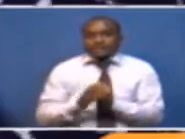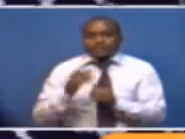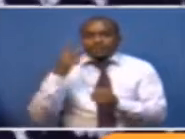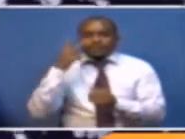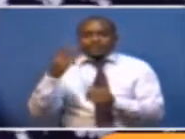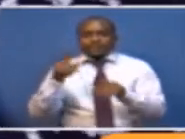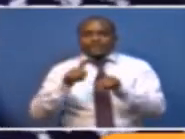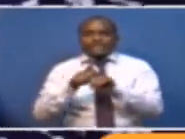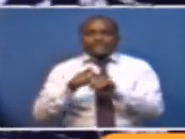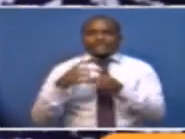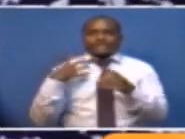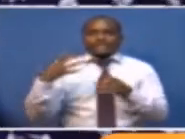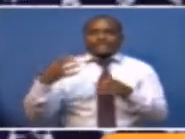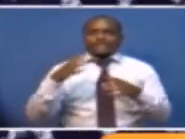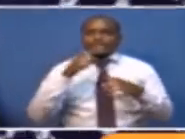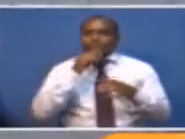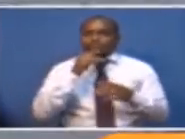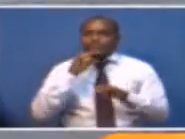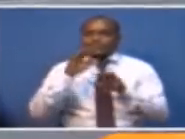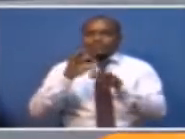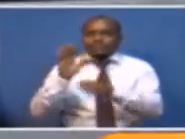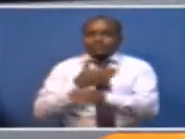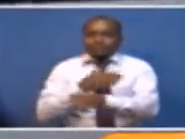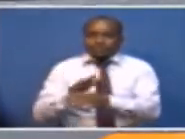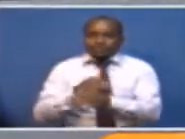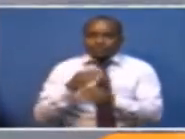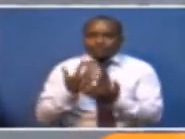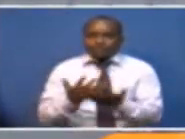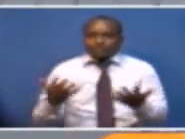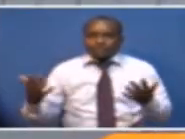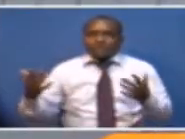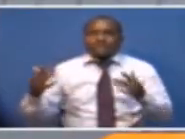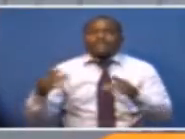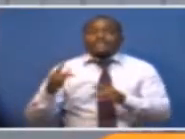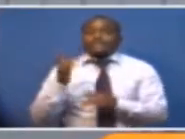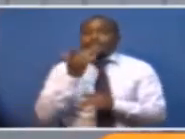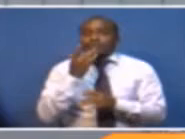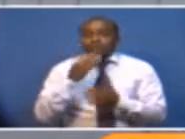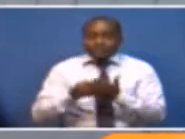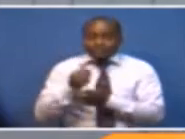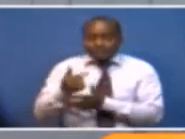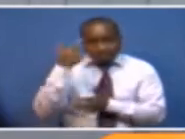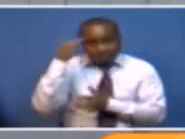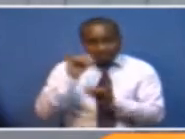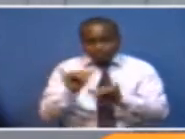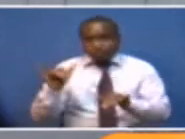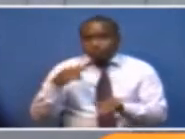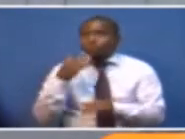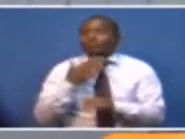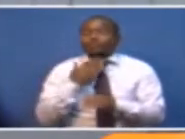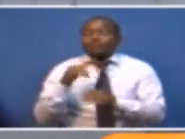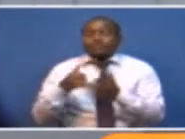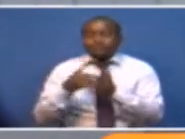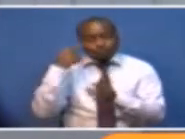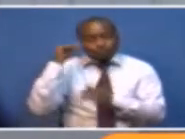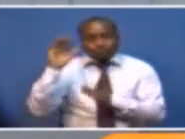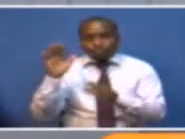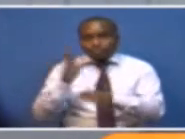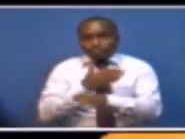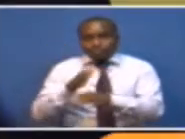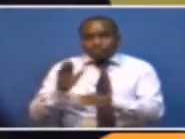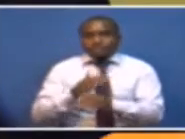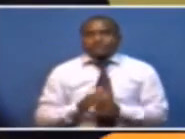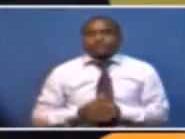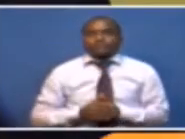rich man's musical instrument, the piano is gradually proving a preferred buy for those who want it for music as well as